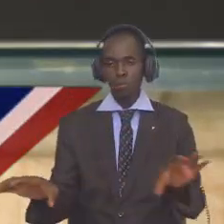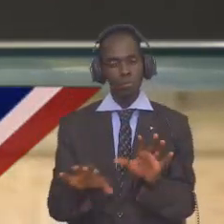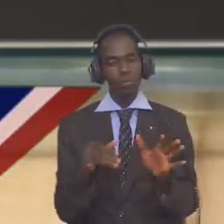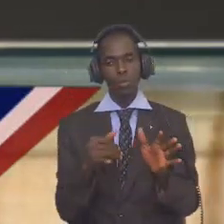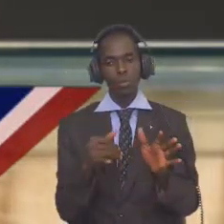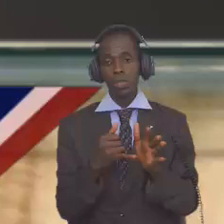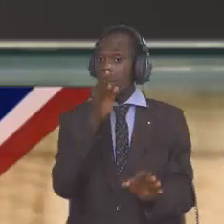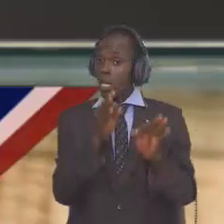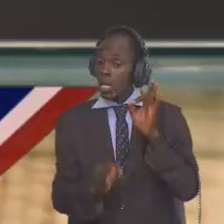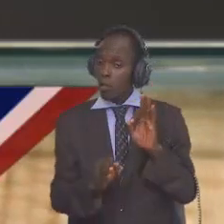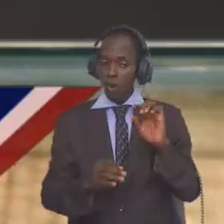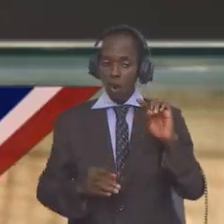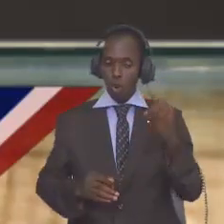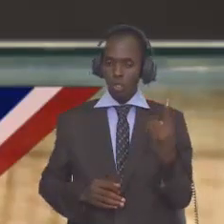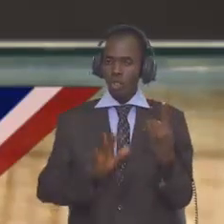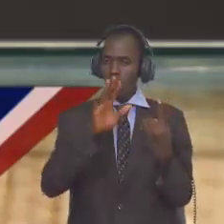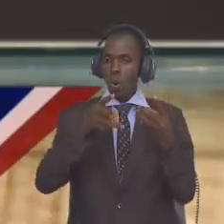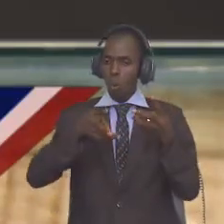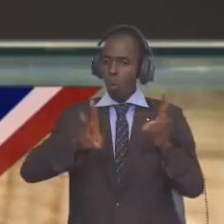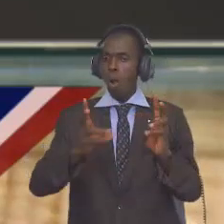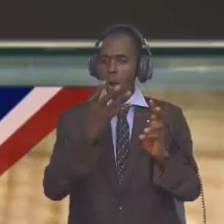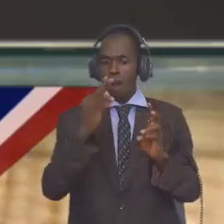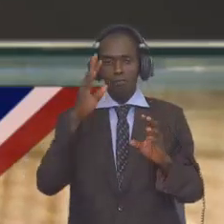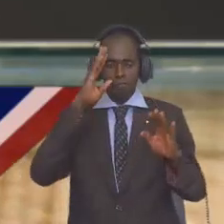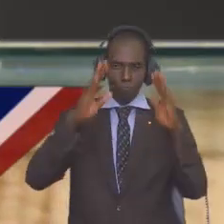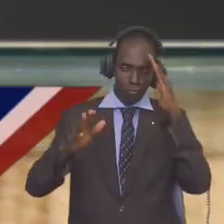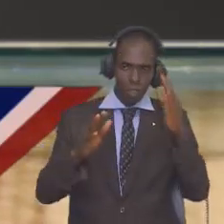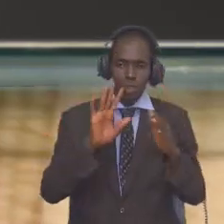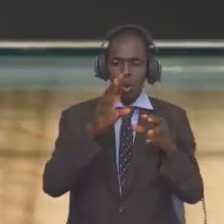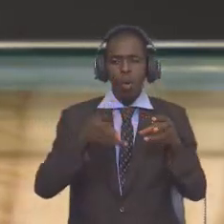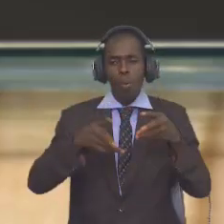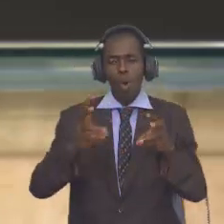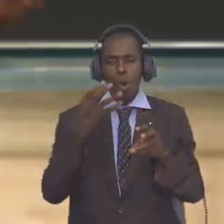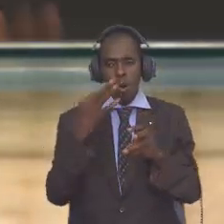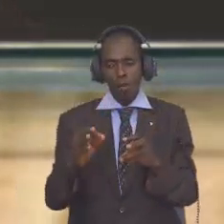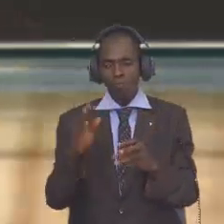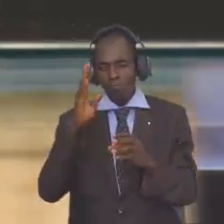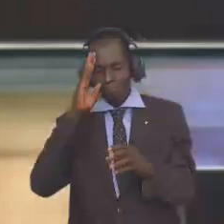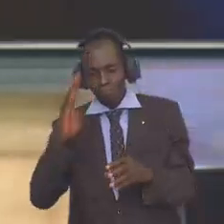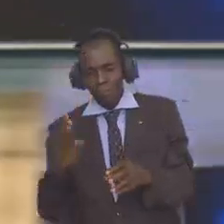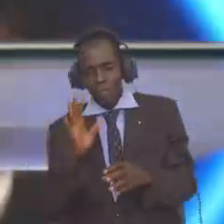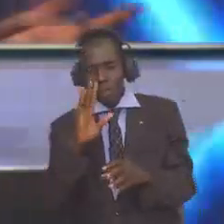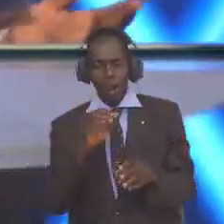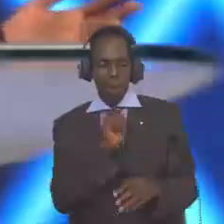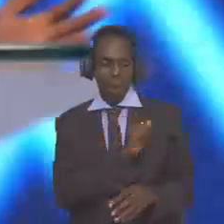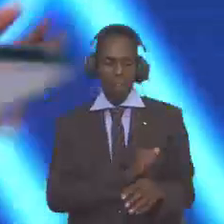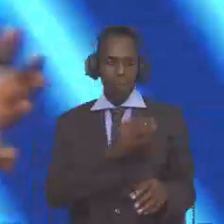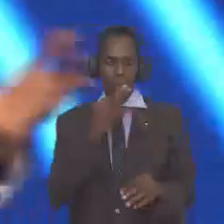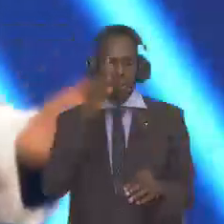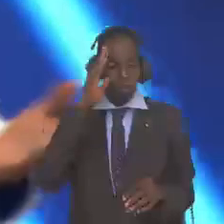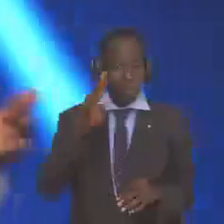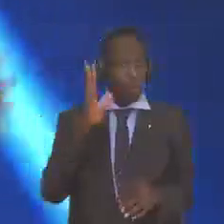Only if your way of greeting and your style of greeting and your habit of greeting will